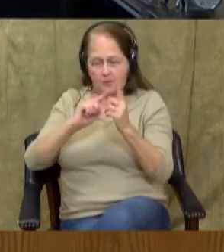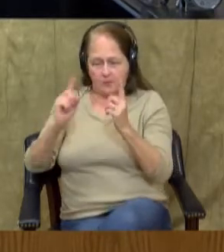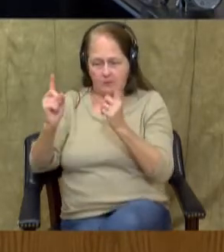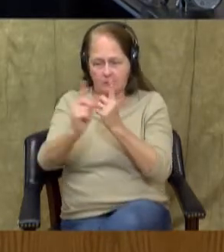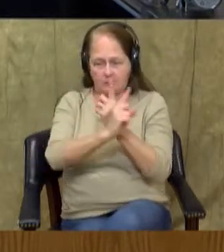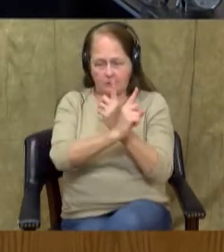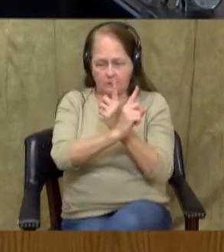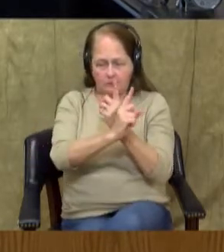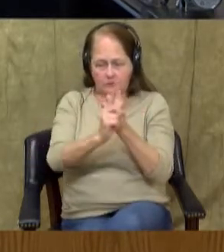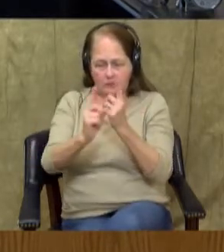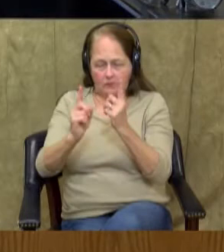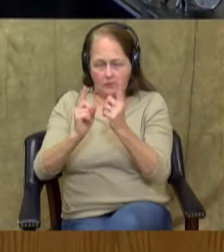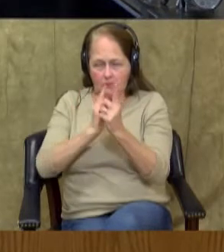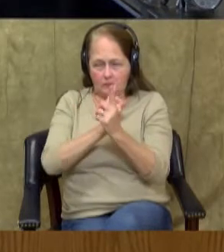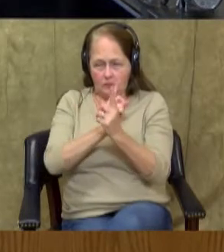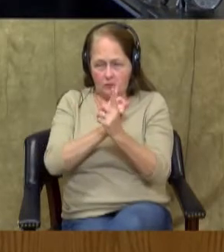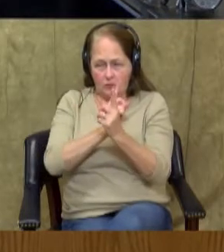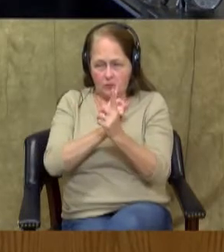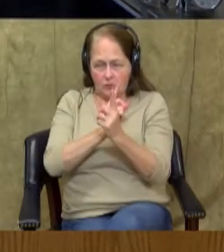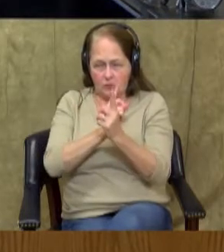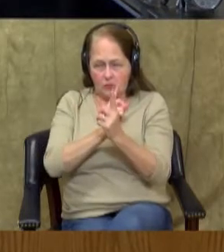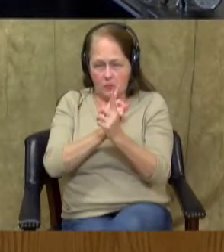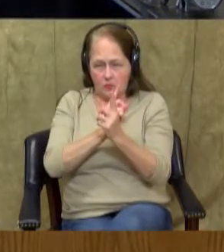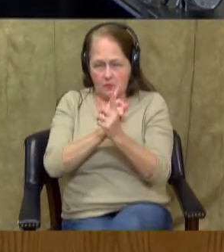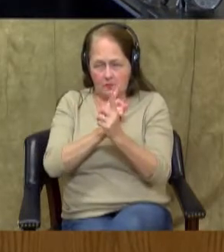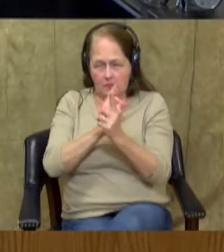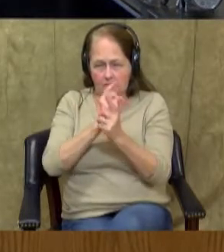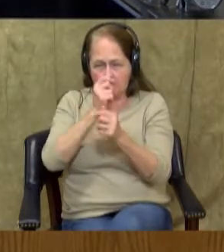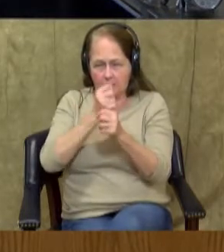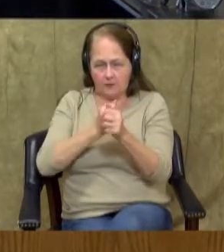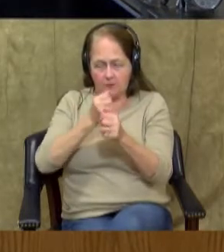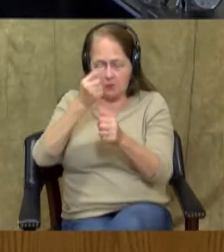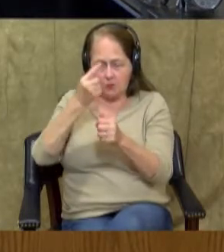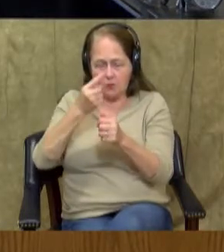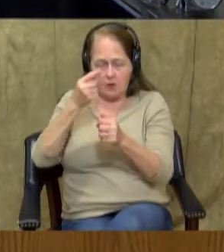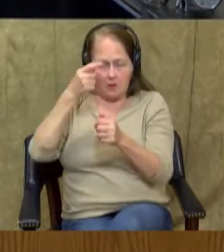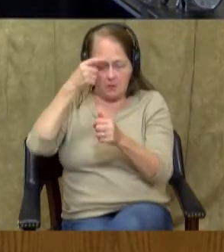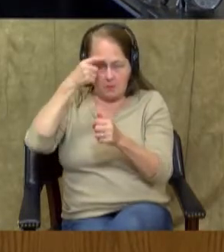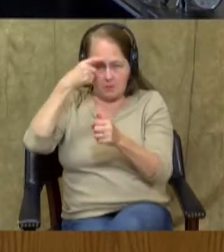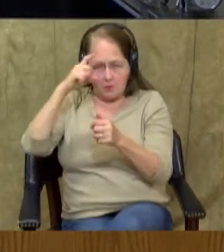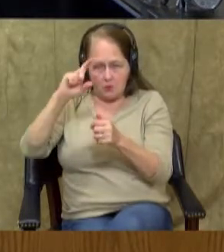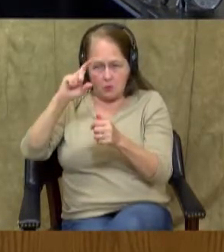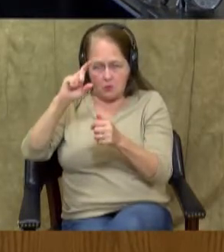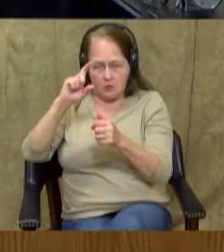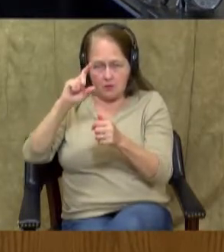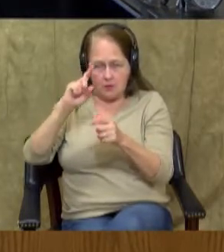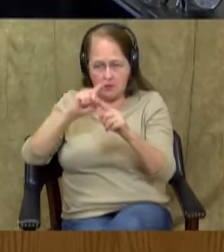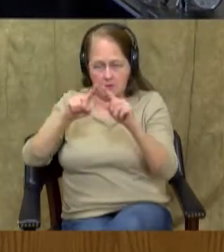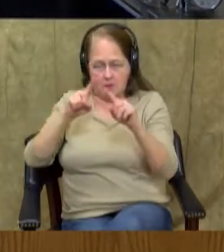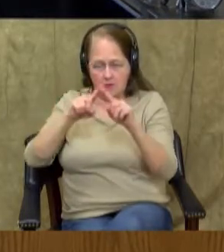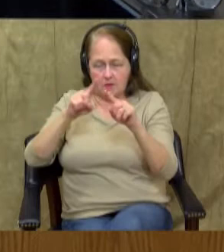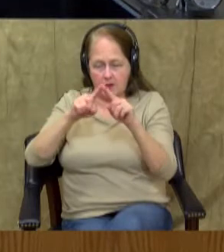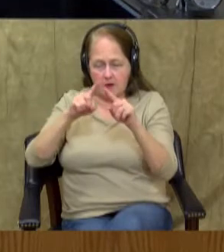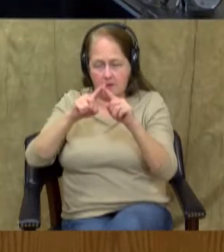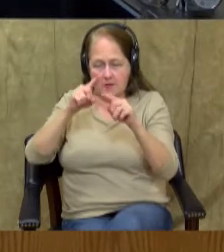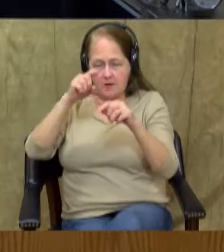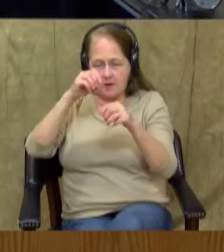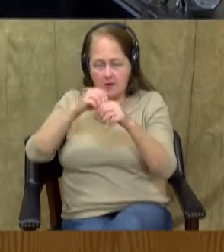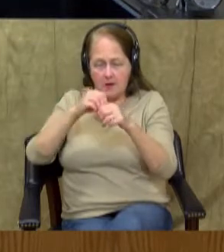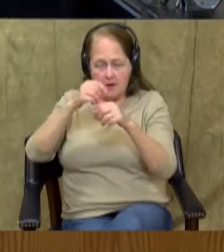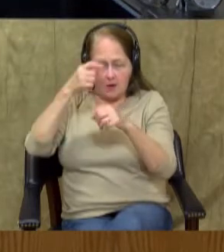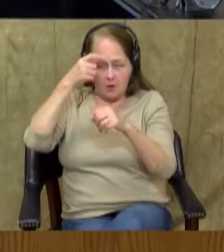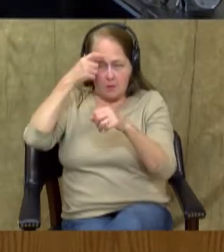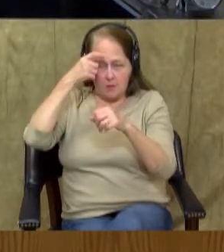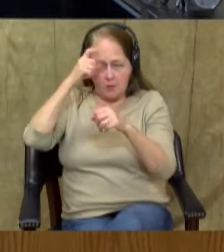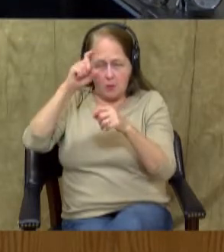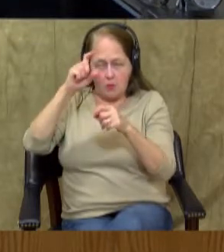this model, what this is showing, each one of these moons represents a different position in the moon's